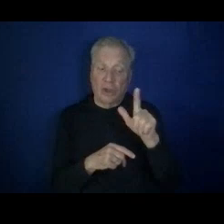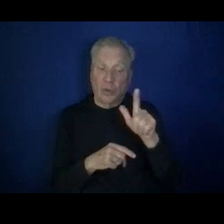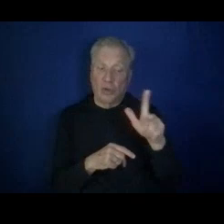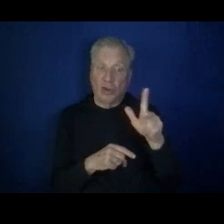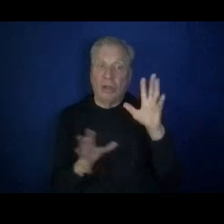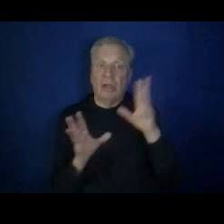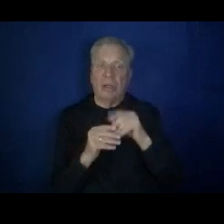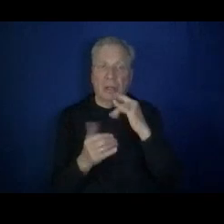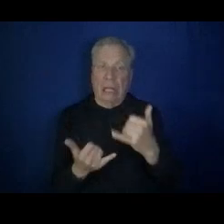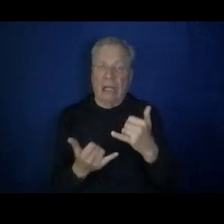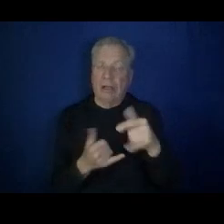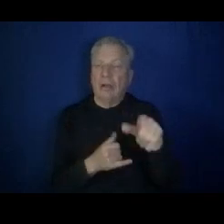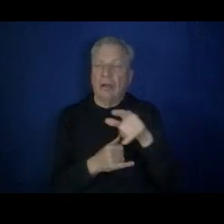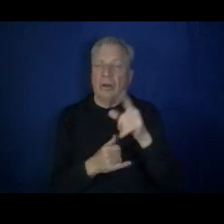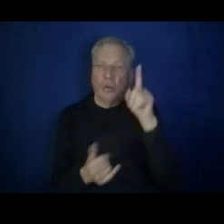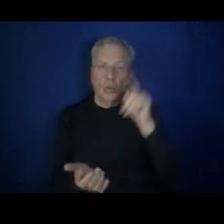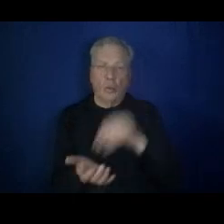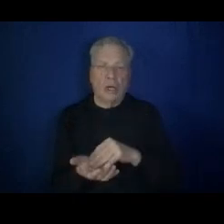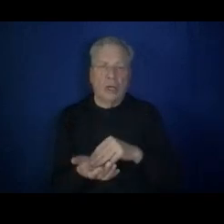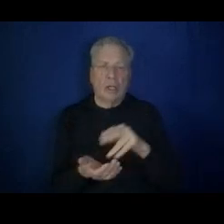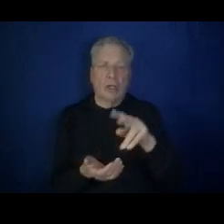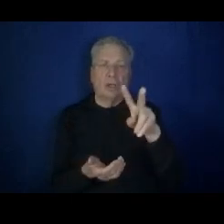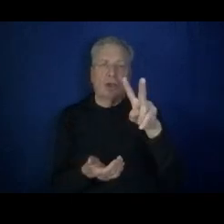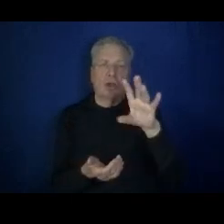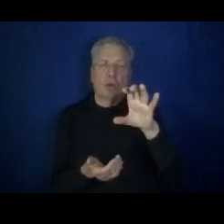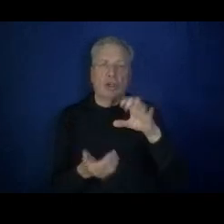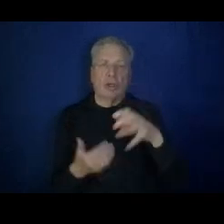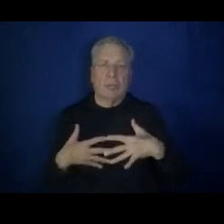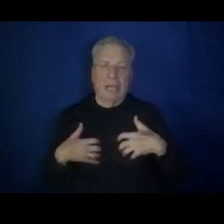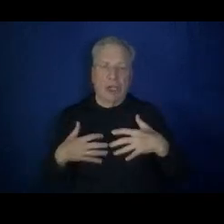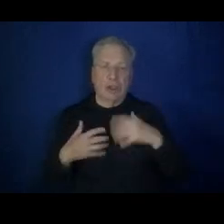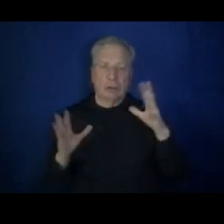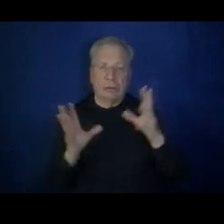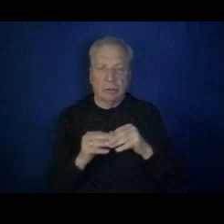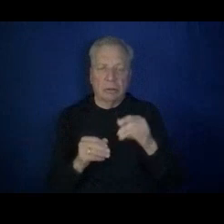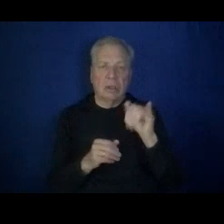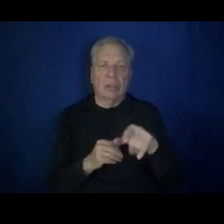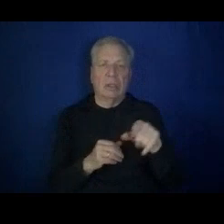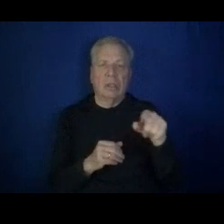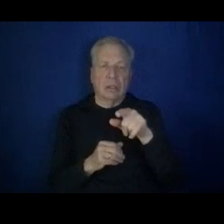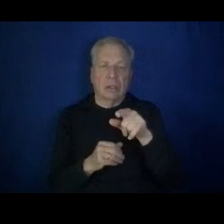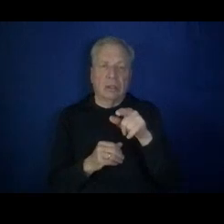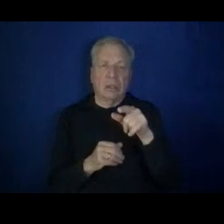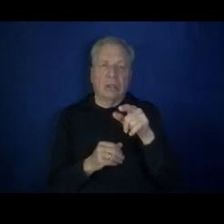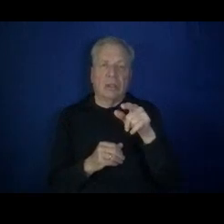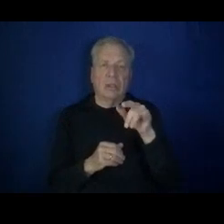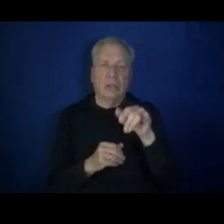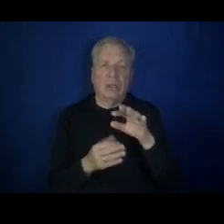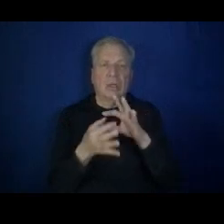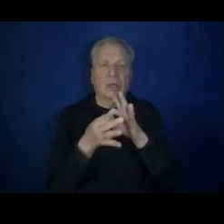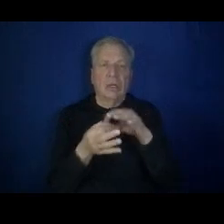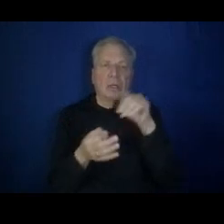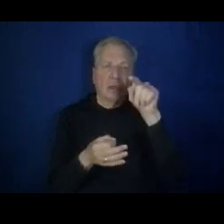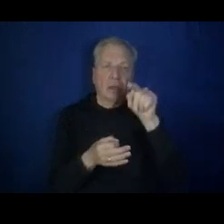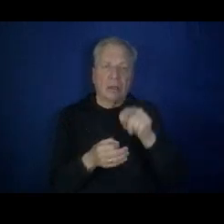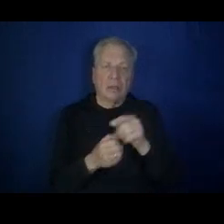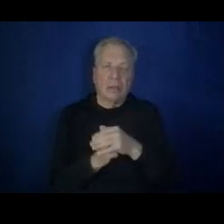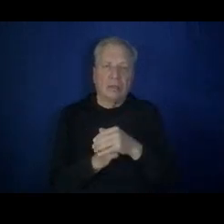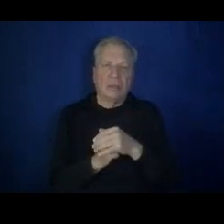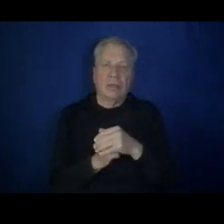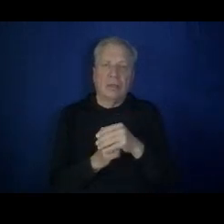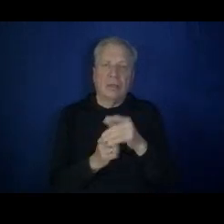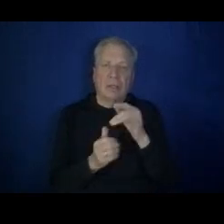was 1,002 grizzly bears. The confidence intervals on that, credible intervals in this case, the way it was, the model